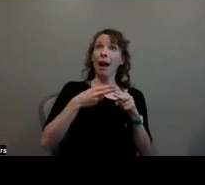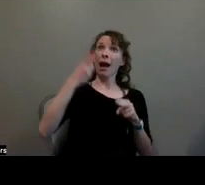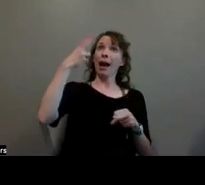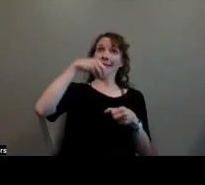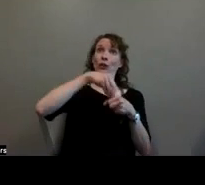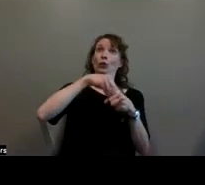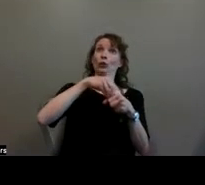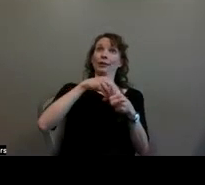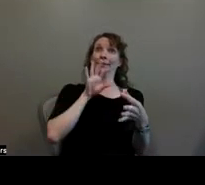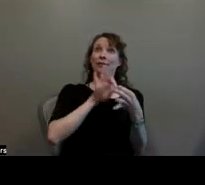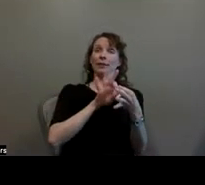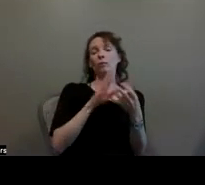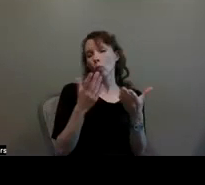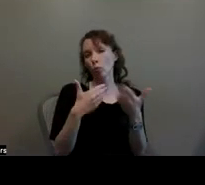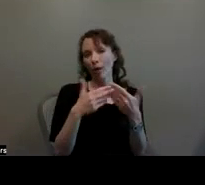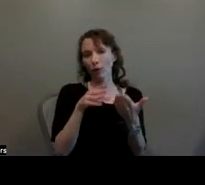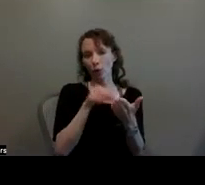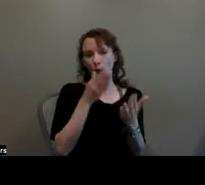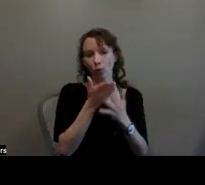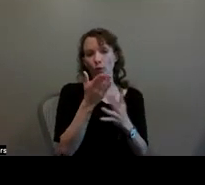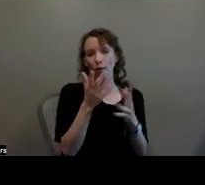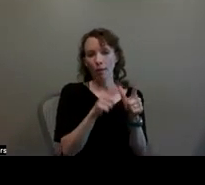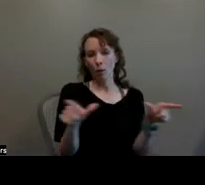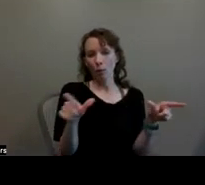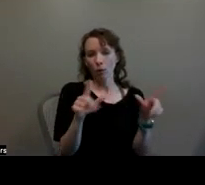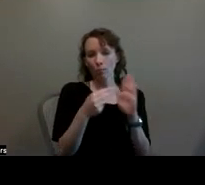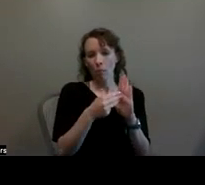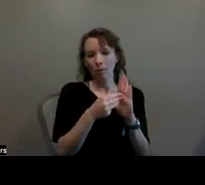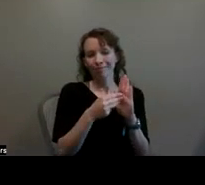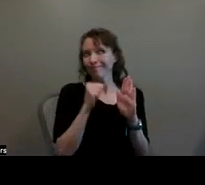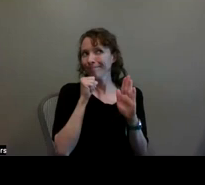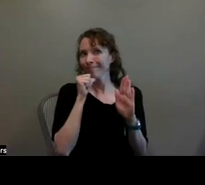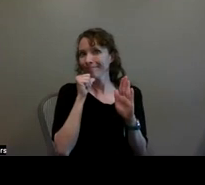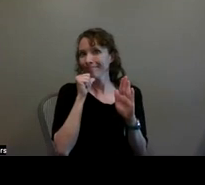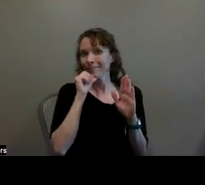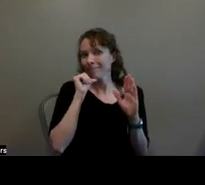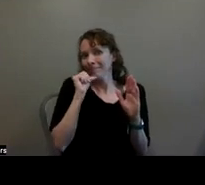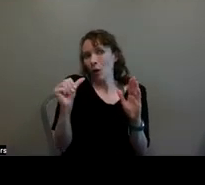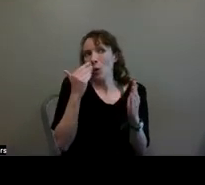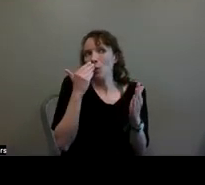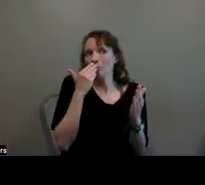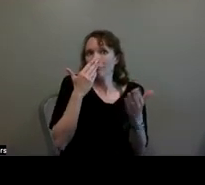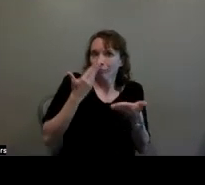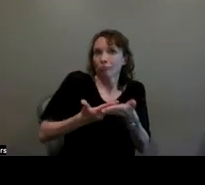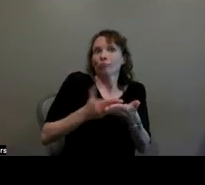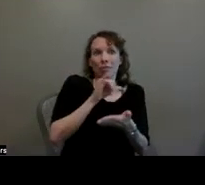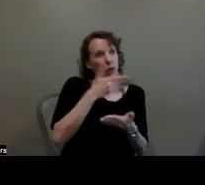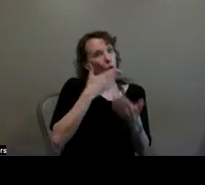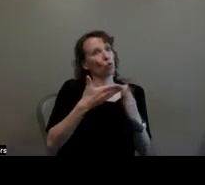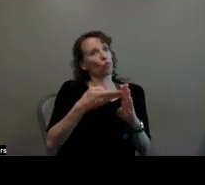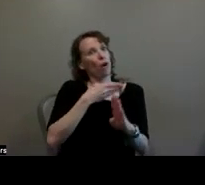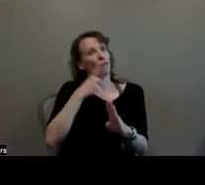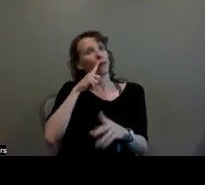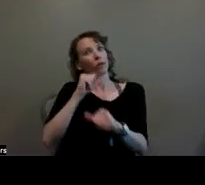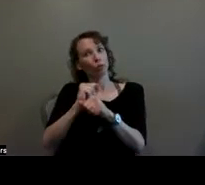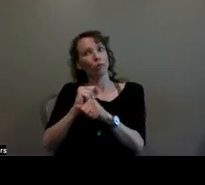language model would be a good prior for the actual selection pressure that you want to optimize.